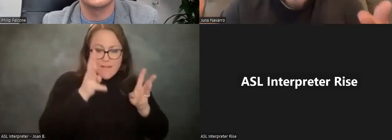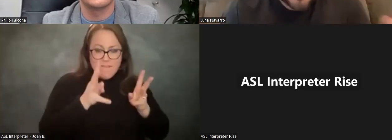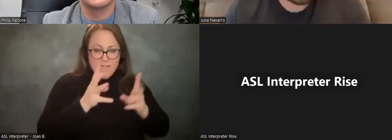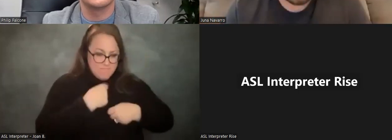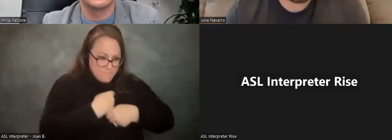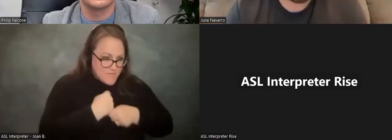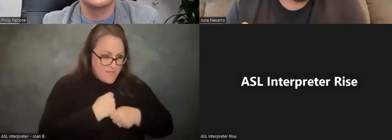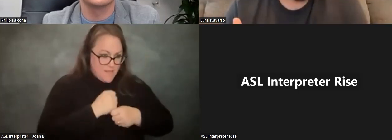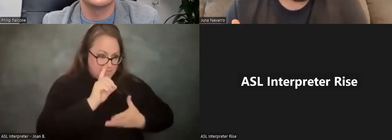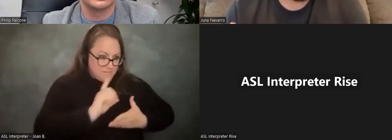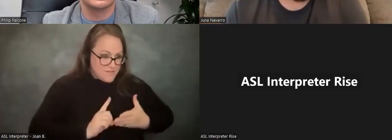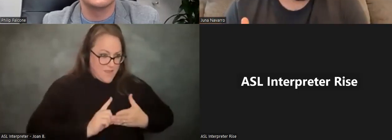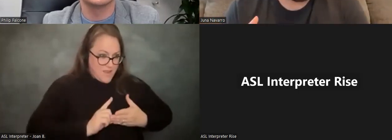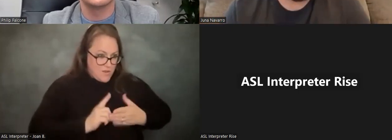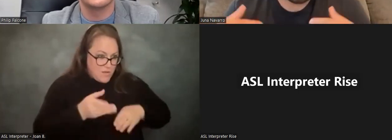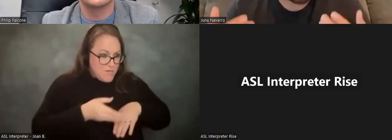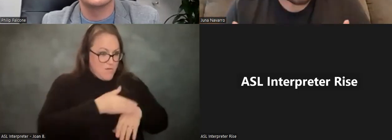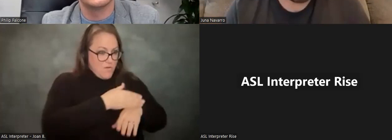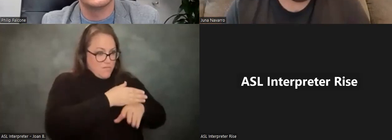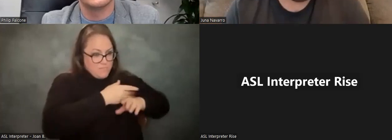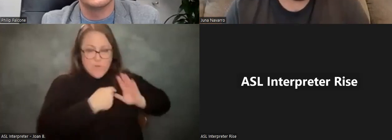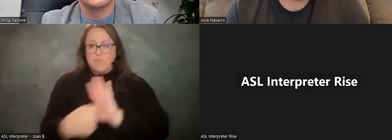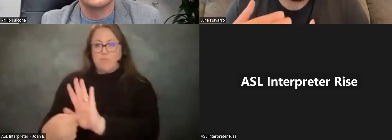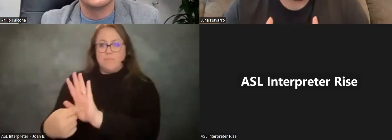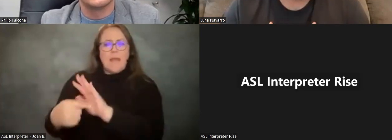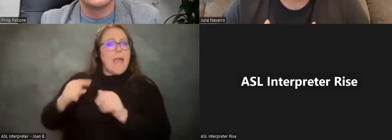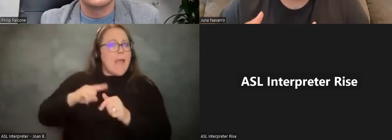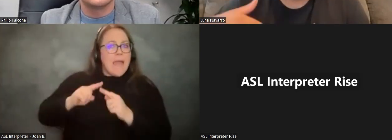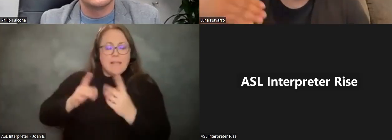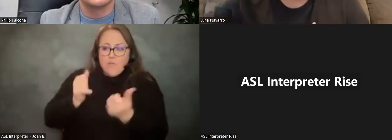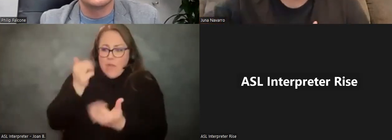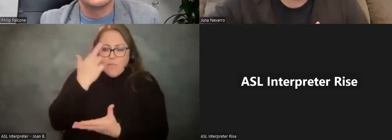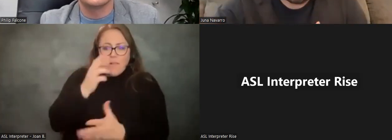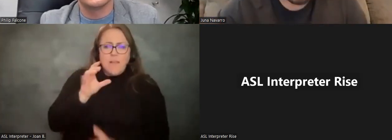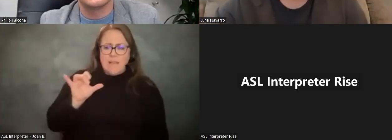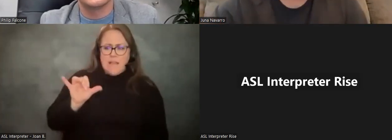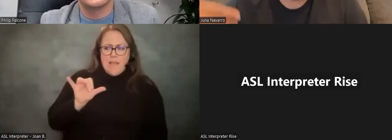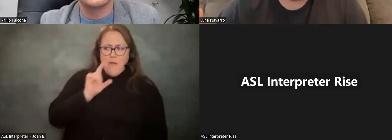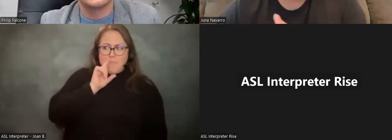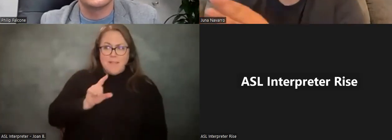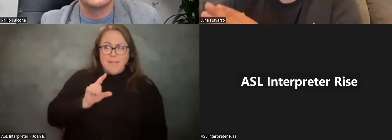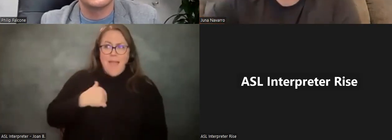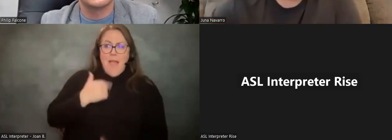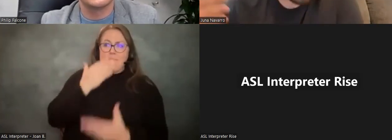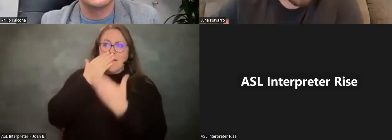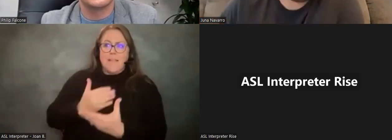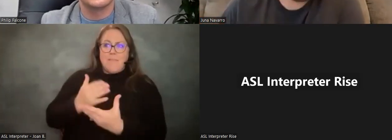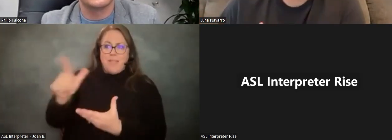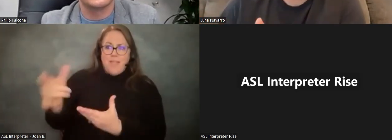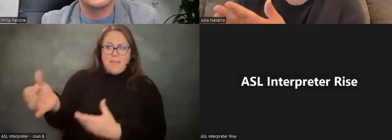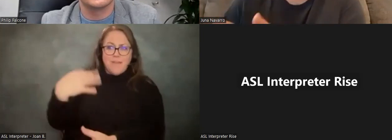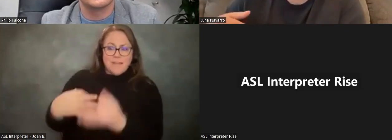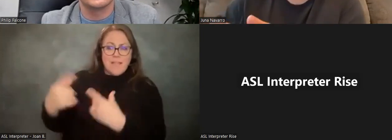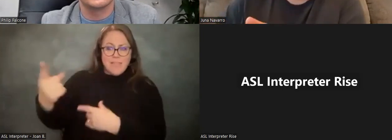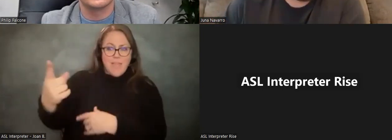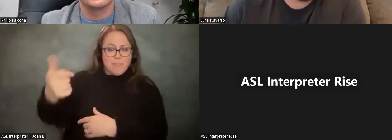and better design. And I think when you come back, you realize like, oh my gosh, I'm actually grateful for that feedback. I'm grateful for that